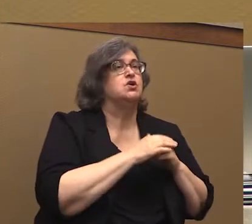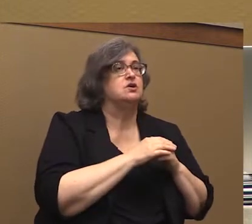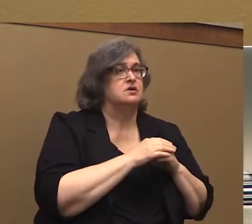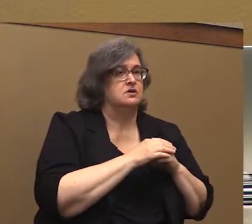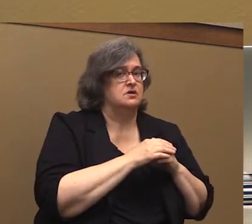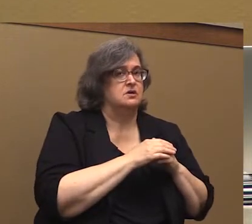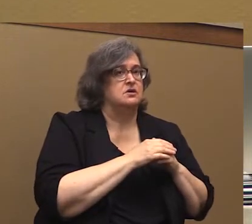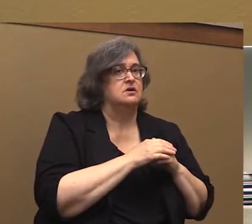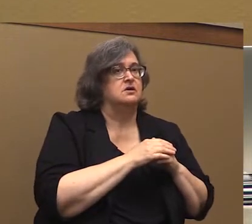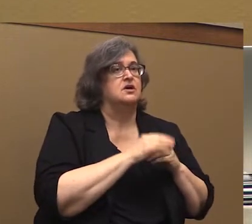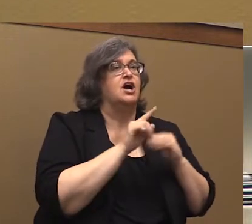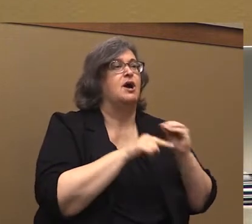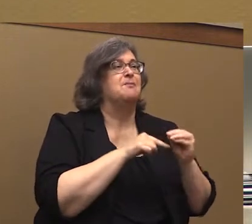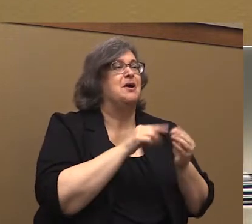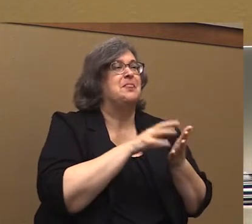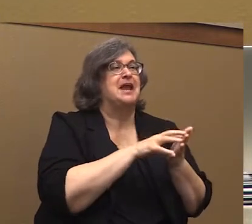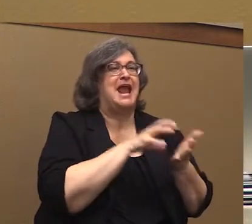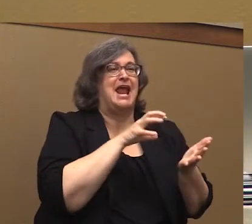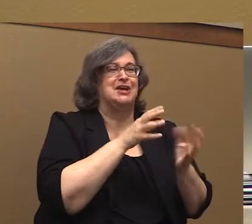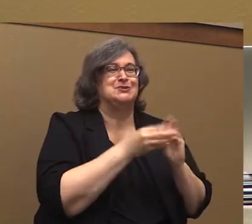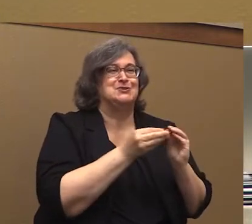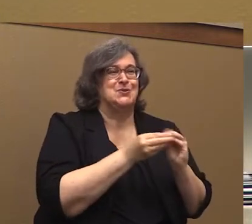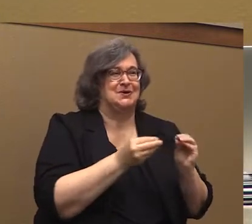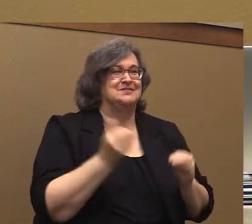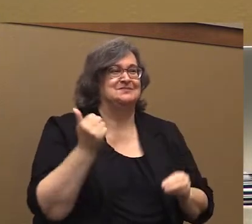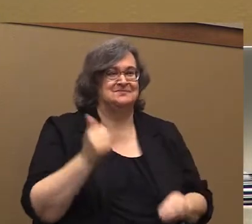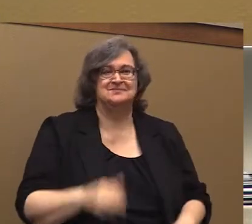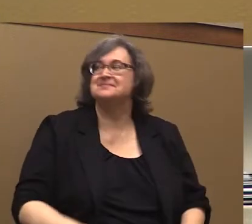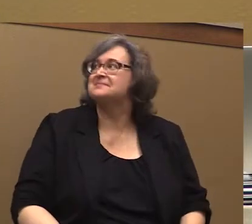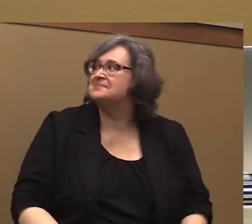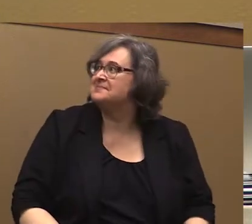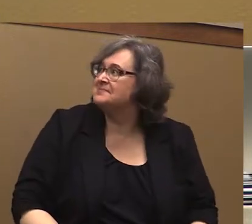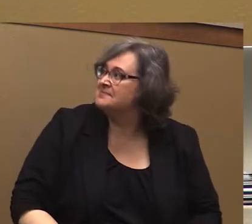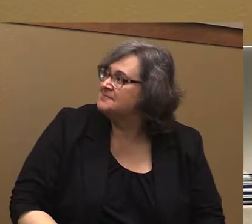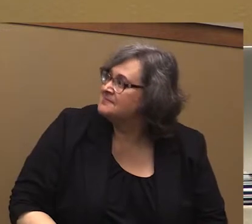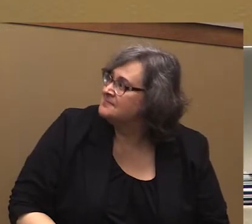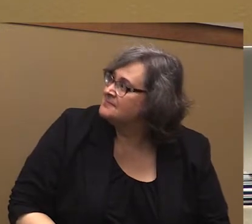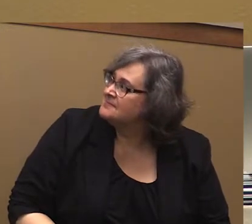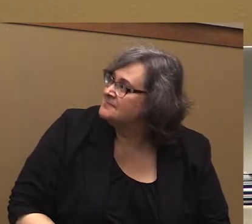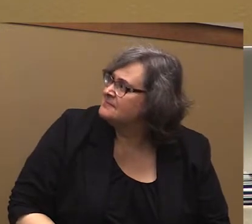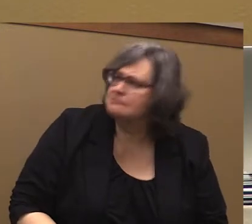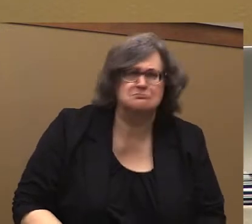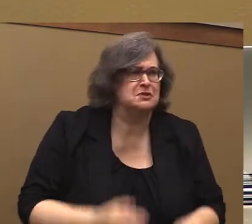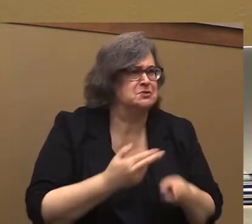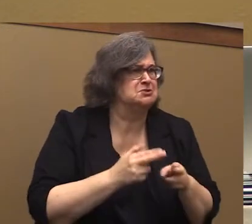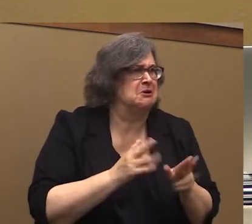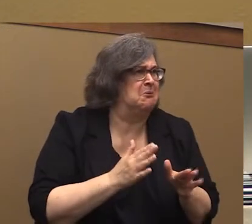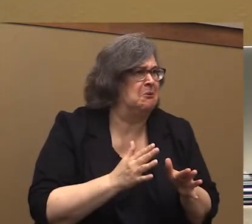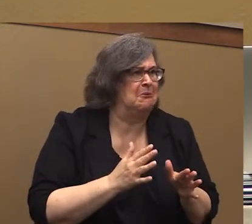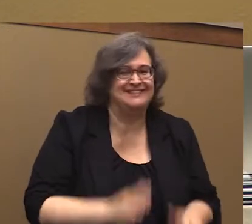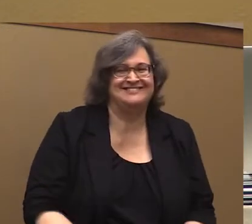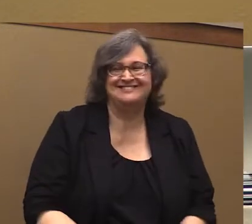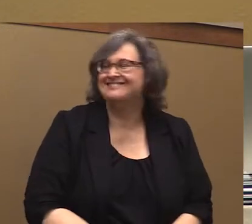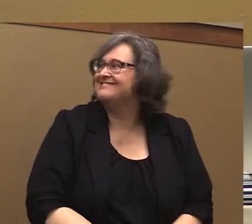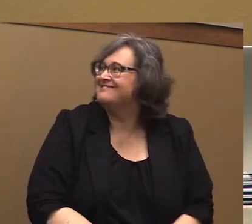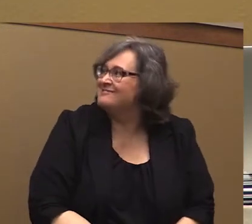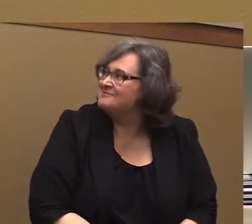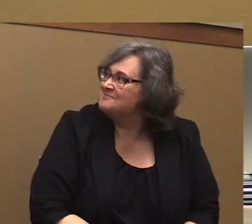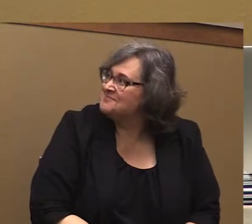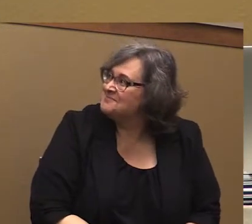the cake story. Okay, and that was short. Let's try again.